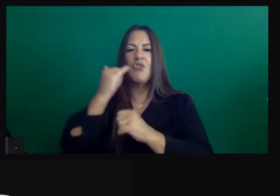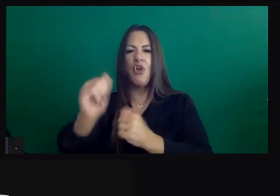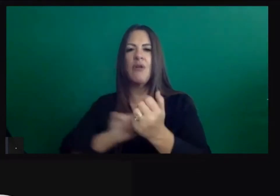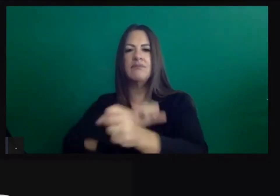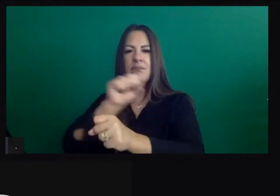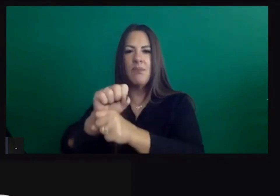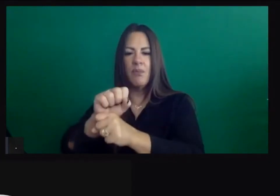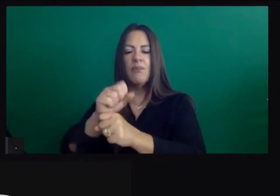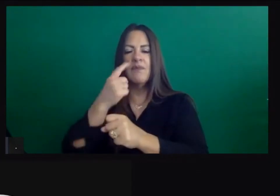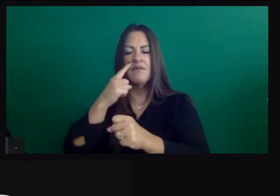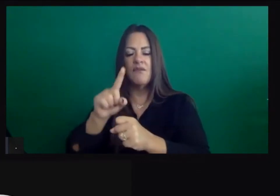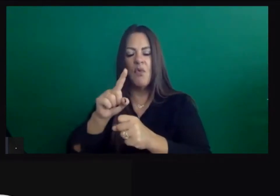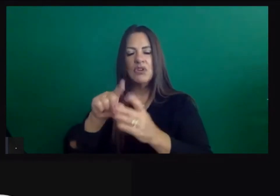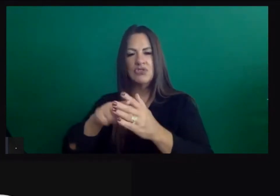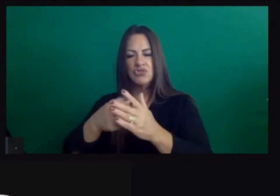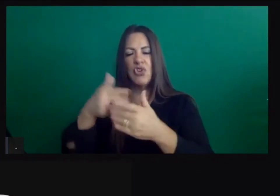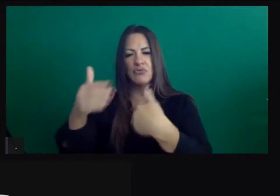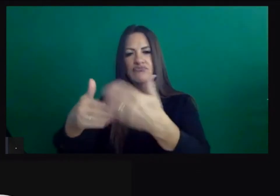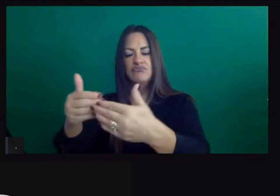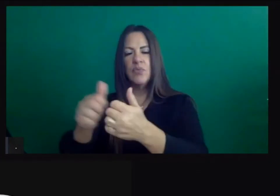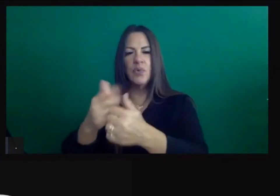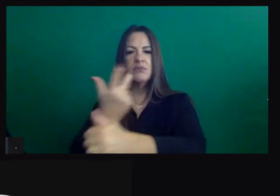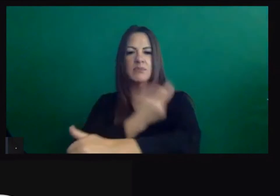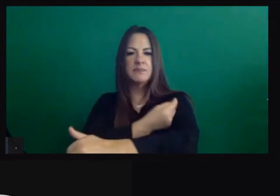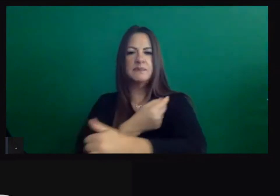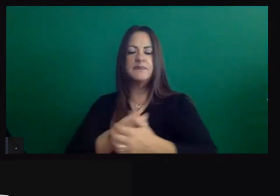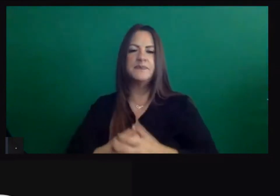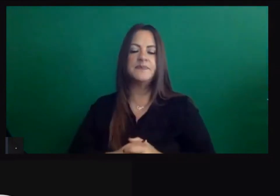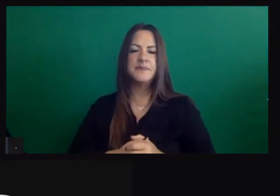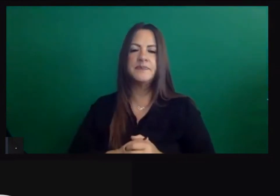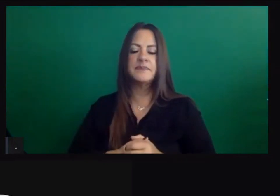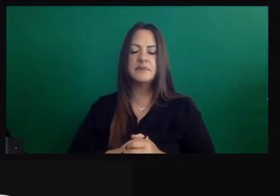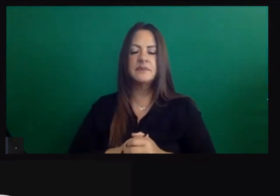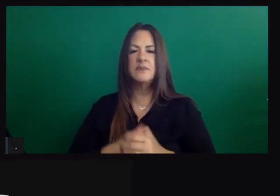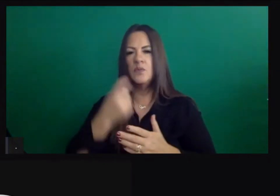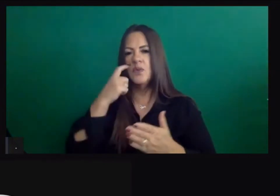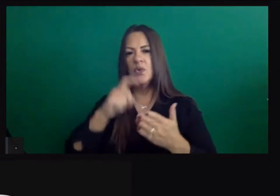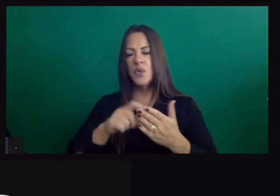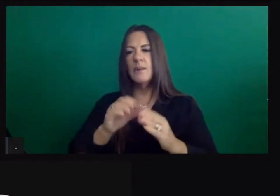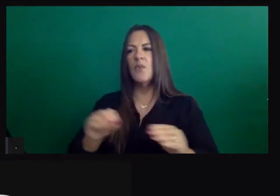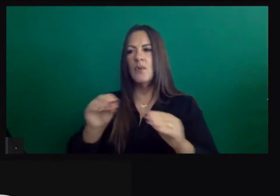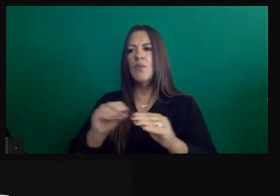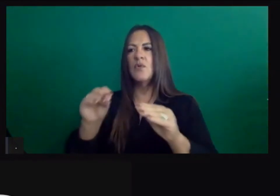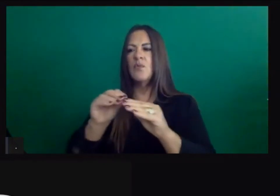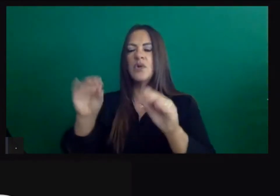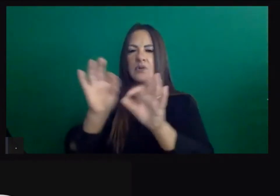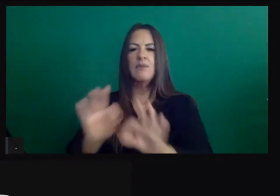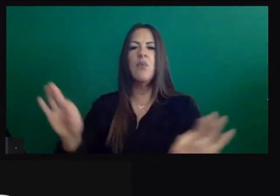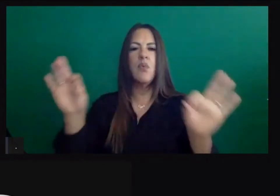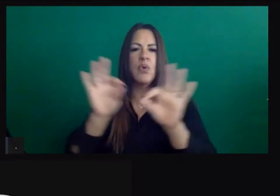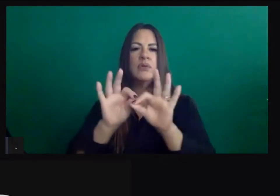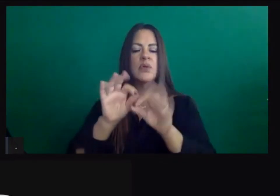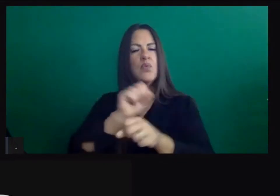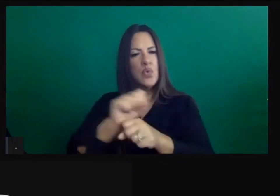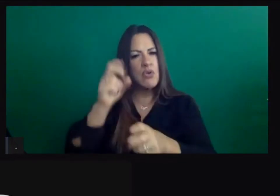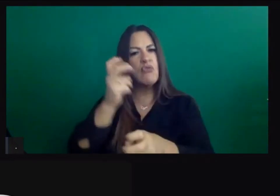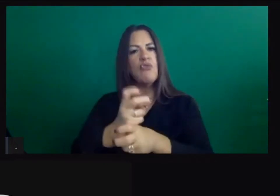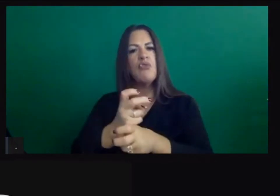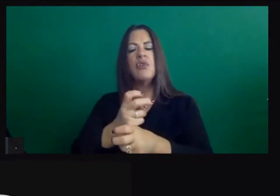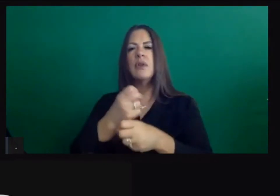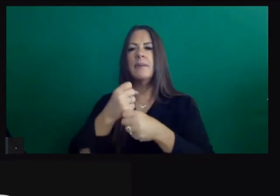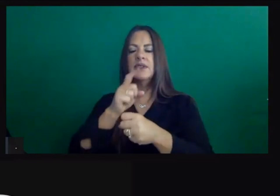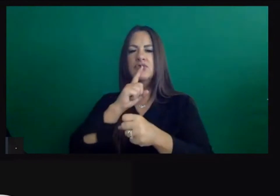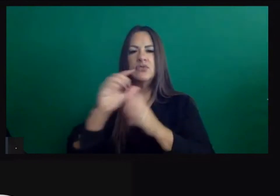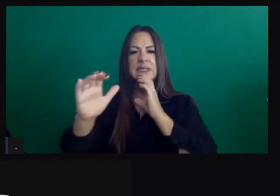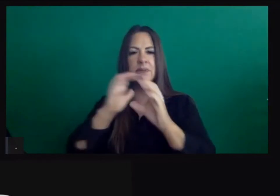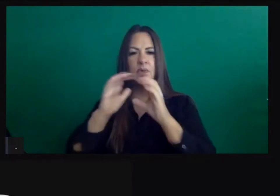is certainly the time when that is becoming more and more important, more and more relevant. So working hard to make sure we can